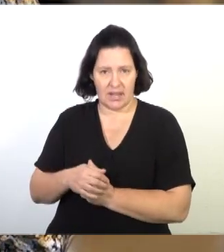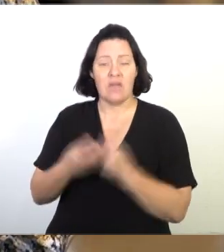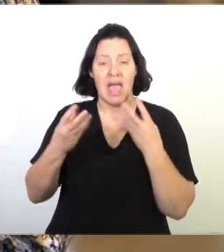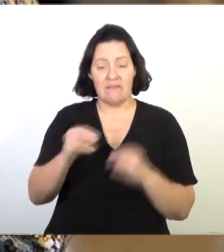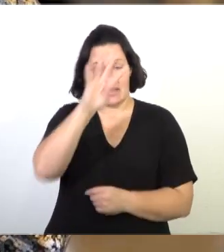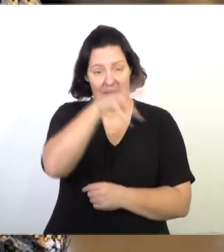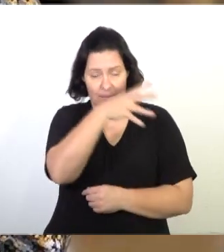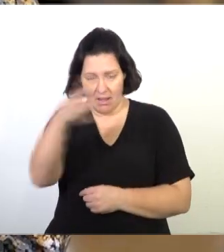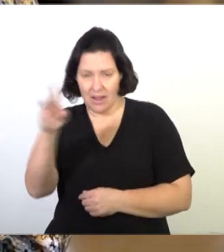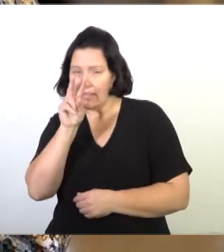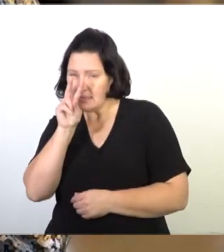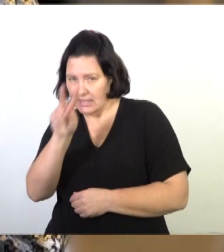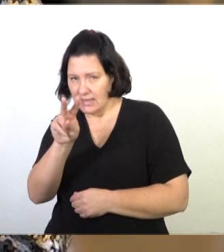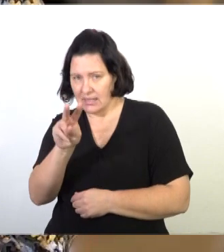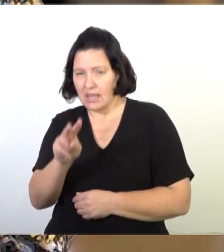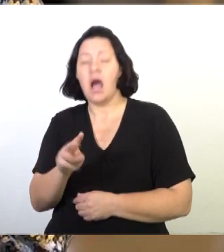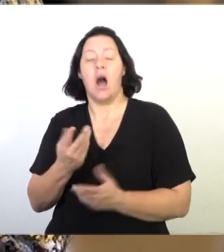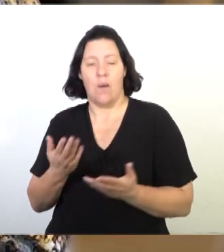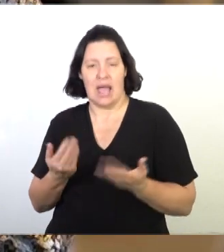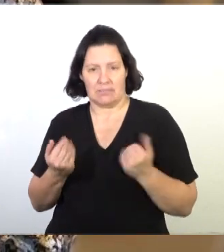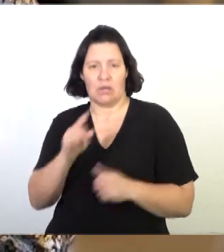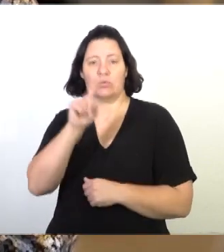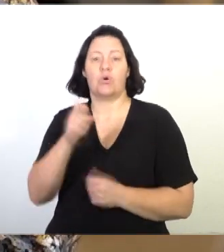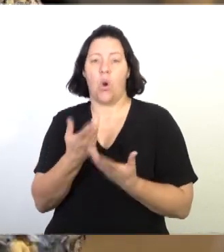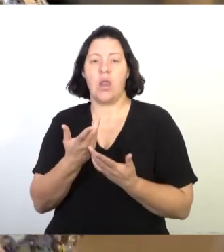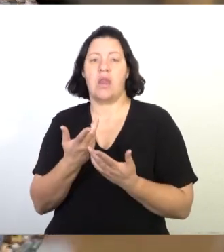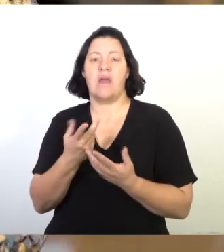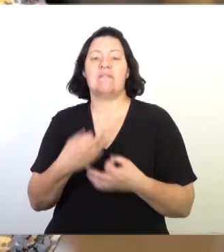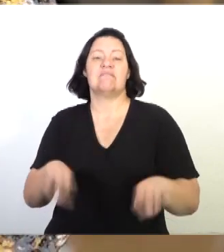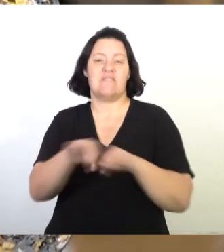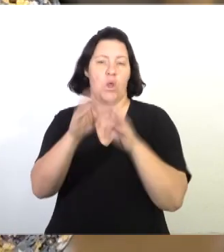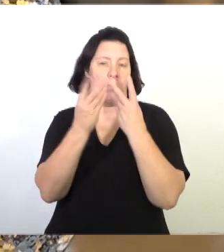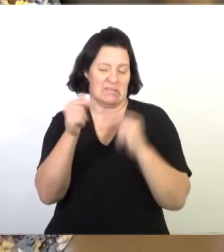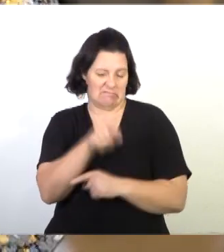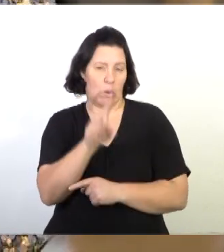a table or whenever you see a table, expect a question on missing values.